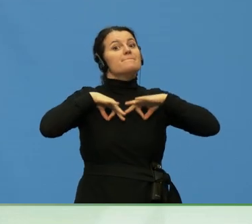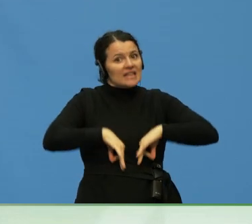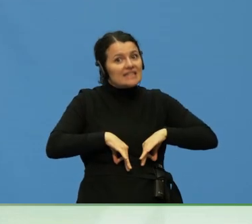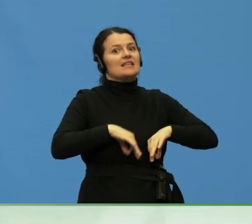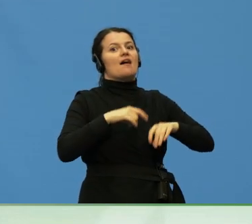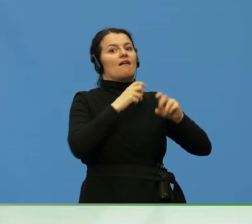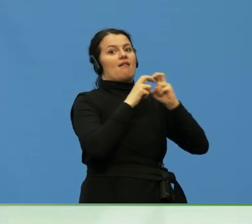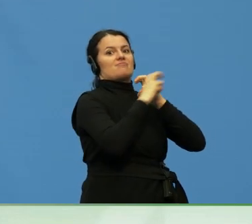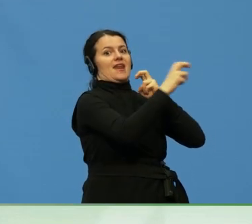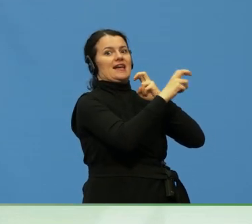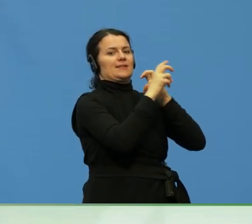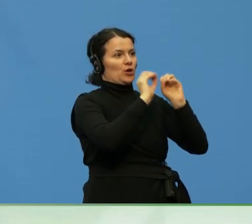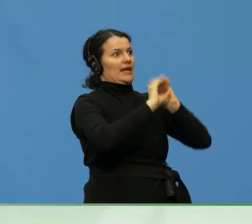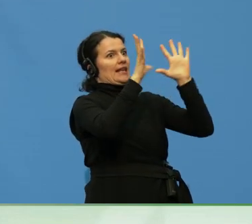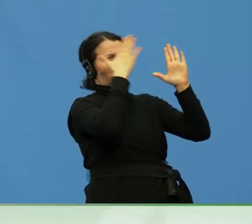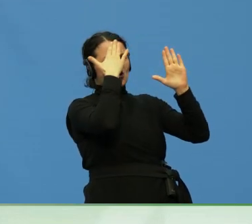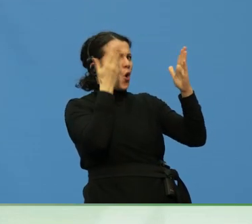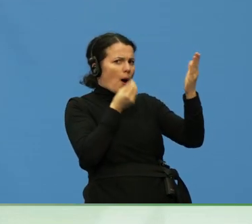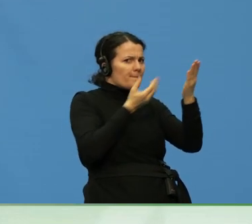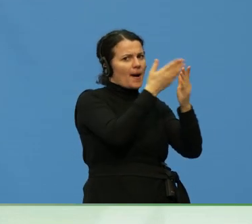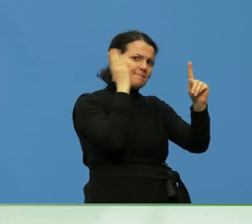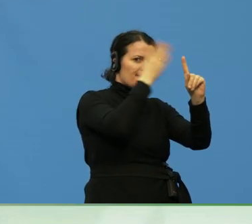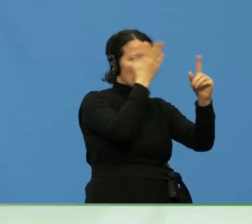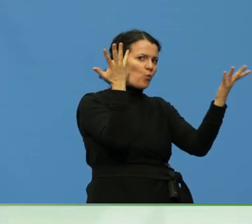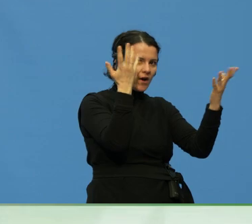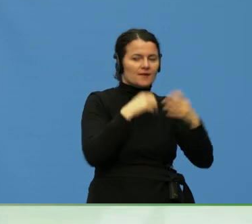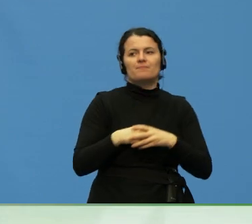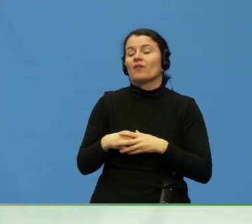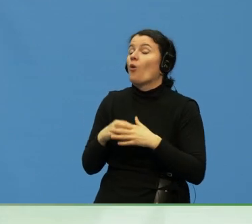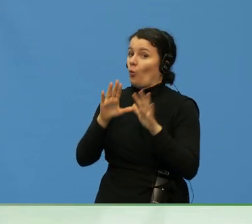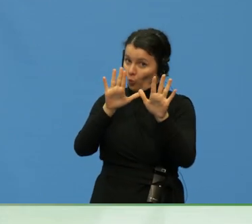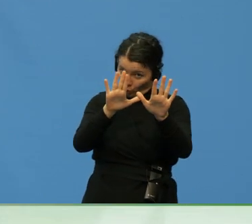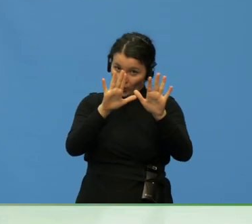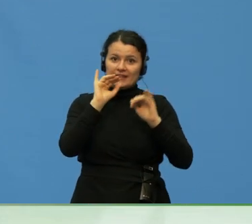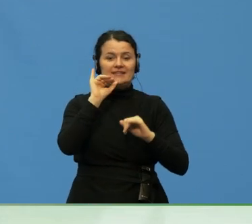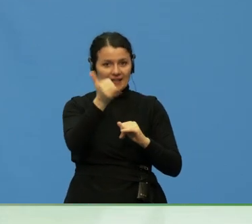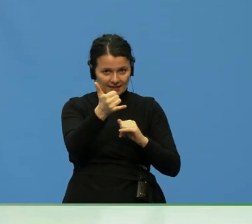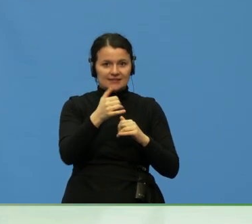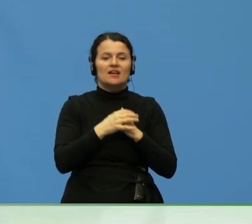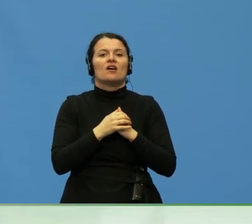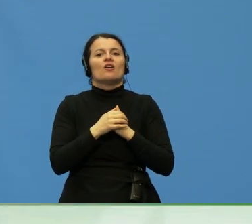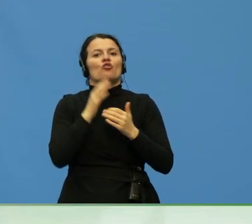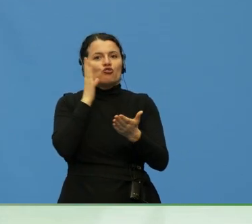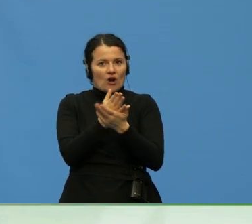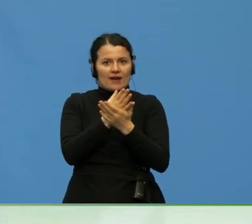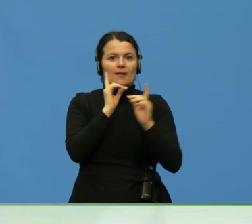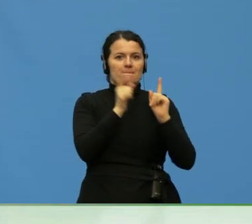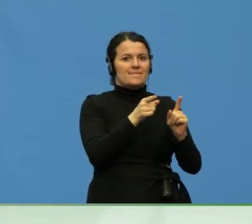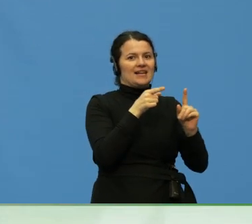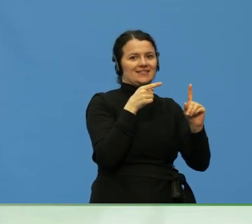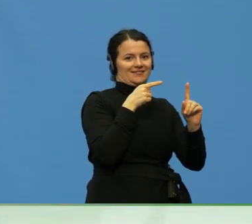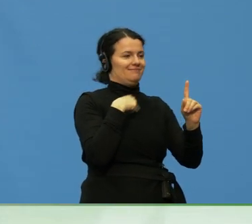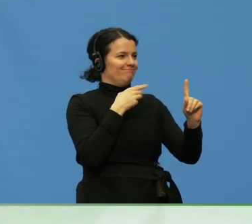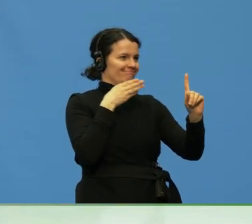yes. So that also involved a very stubborn and persistent champion within cabinet. And that's just the bottom